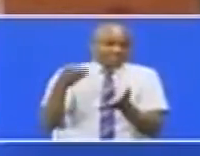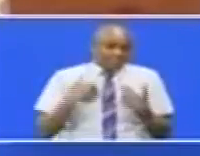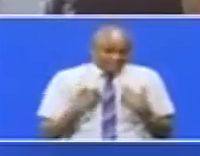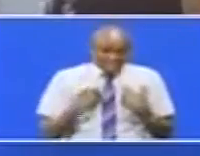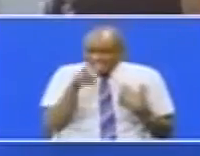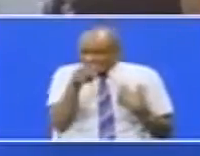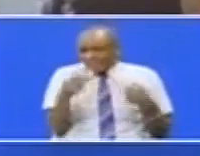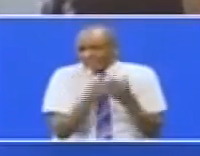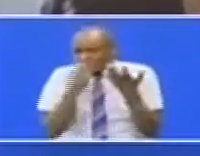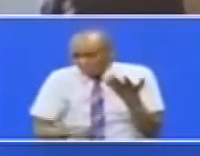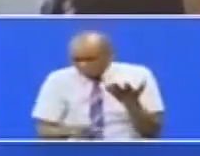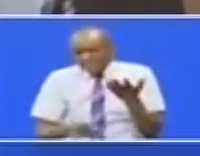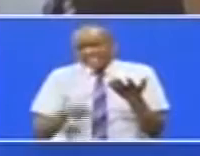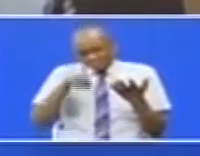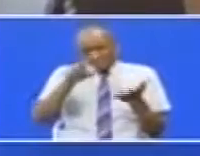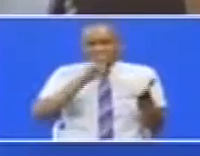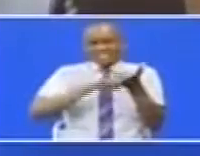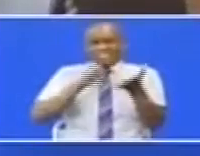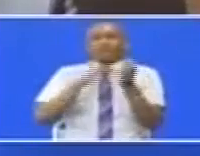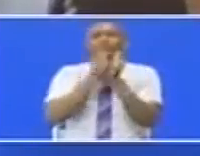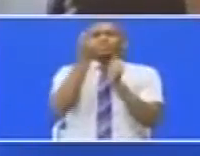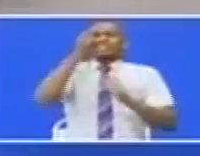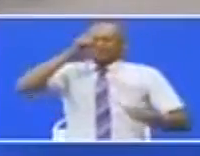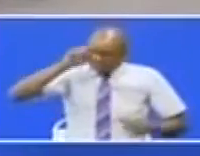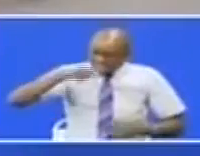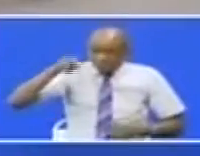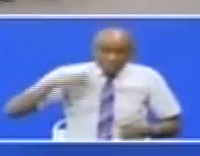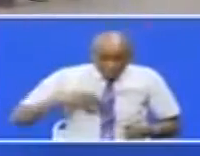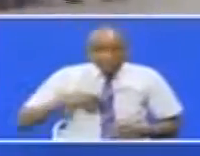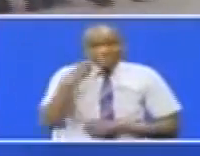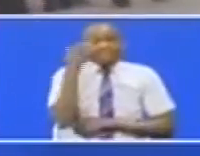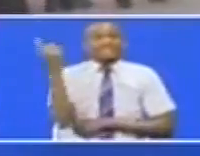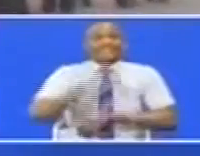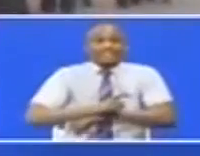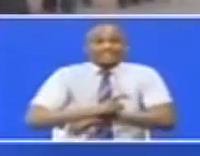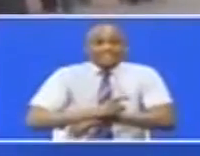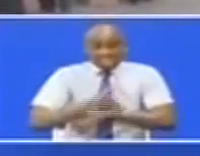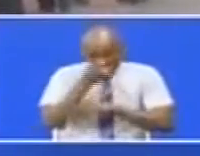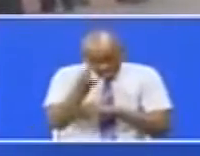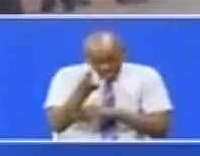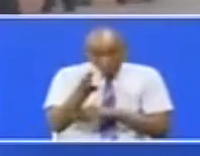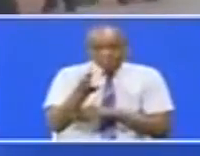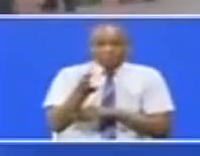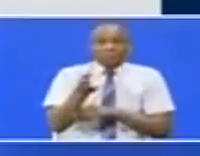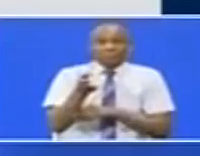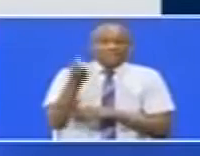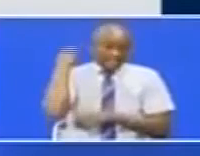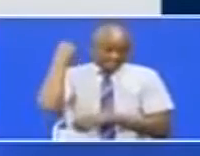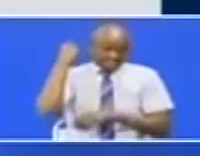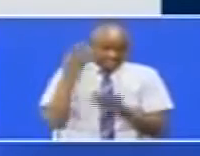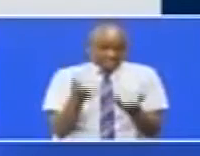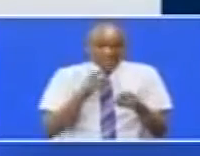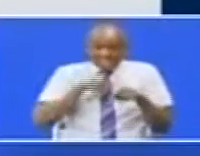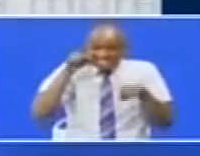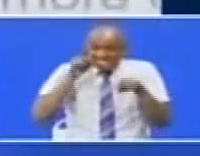a move that saw the commission register 14 million voters in just 30 days ahead of the last general election. This